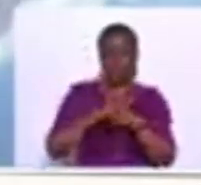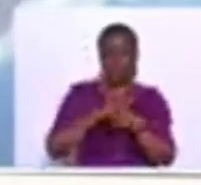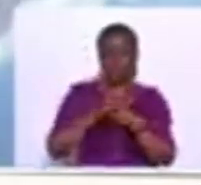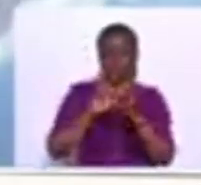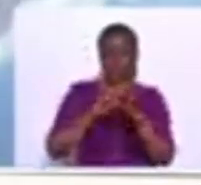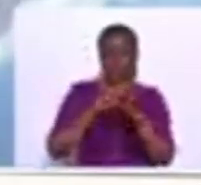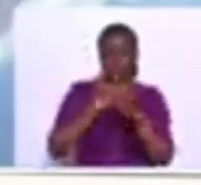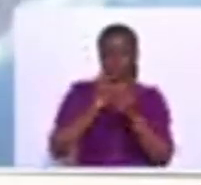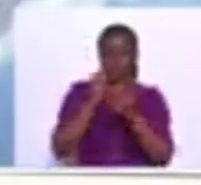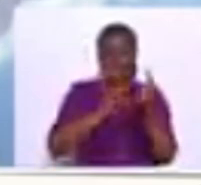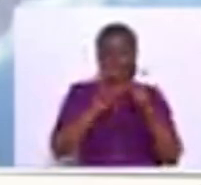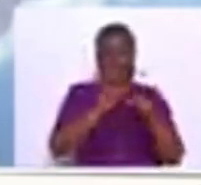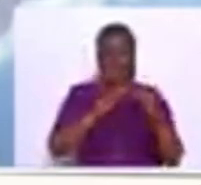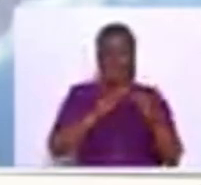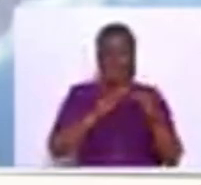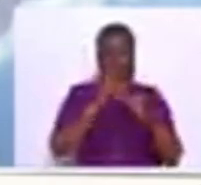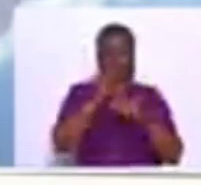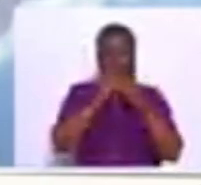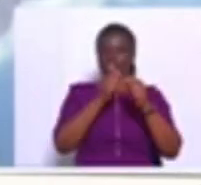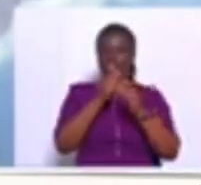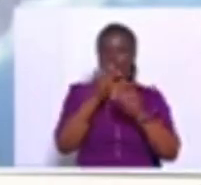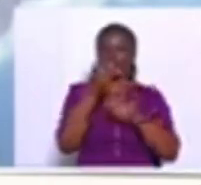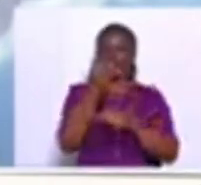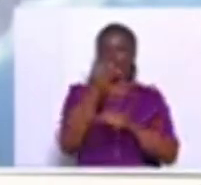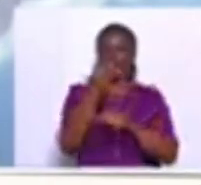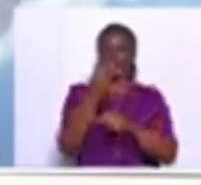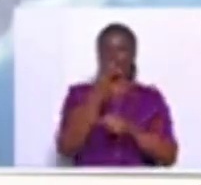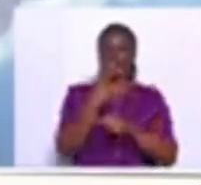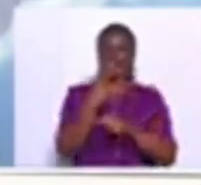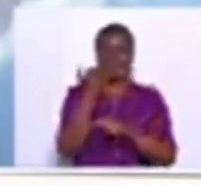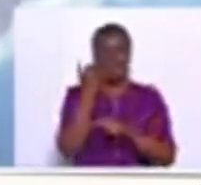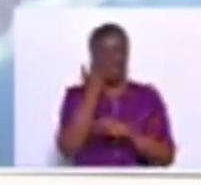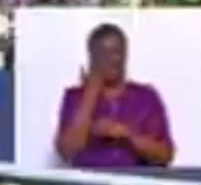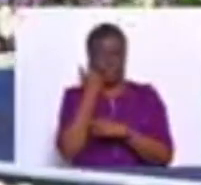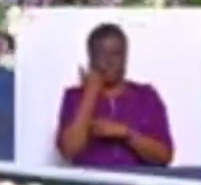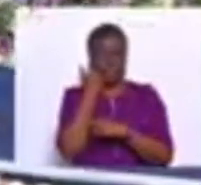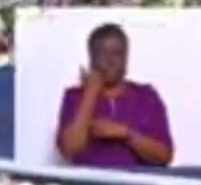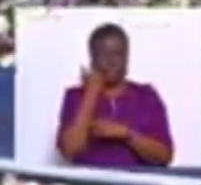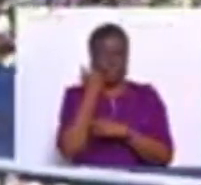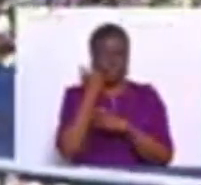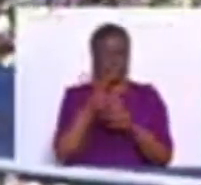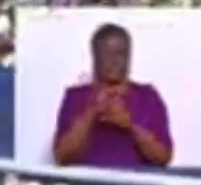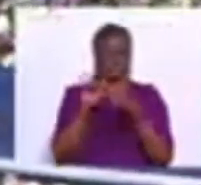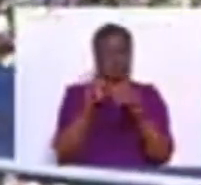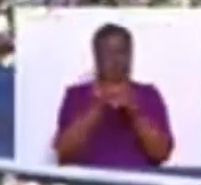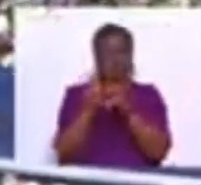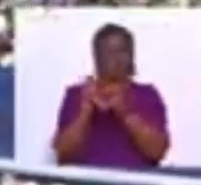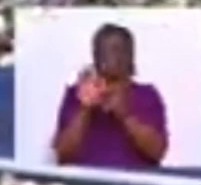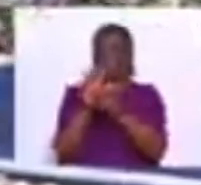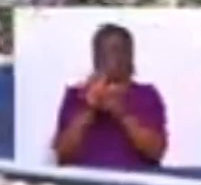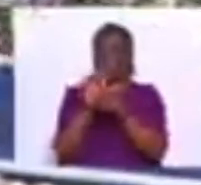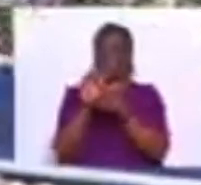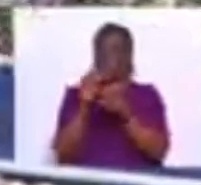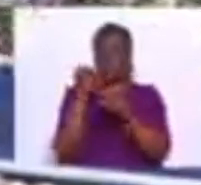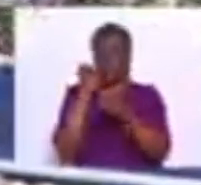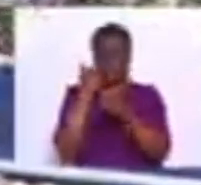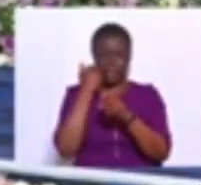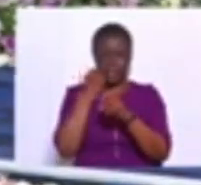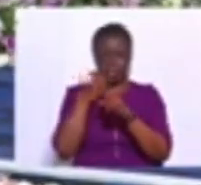diabetes. You can reverse high blood pressure, heart disease. I'll tell you later that you can reverse arthritis and many diseases by